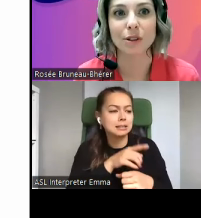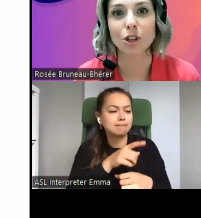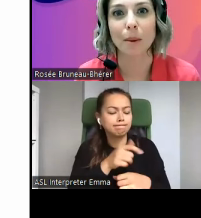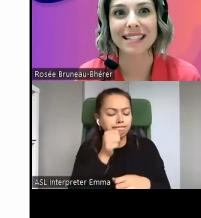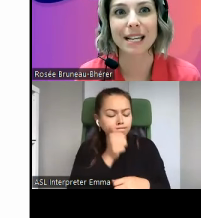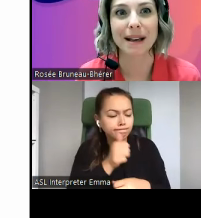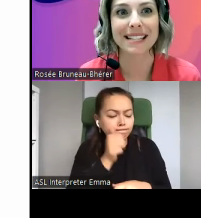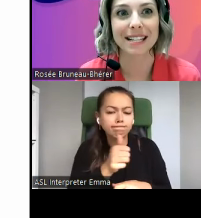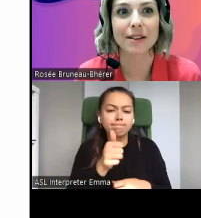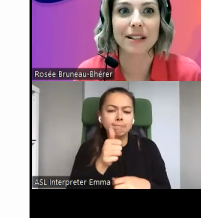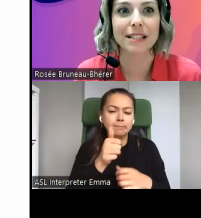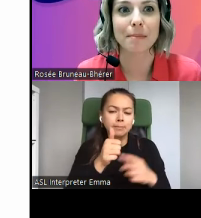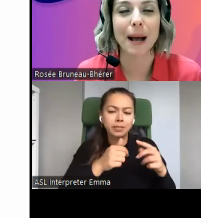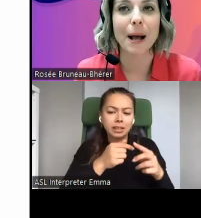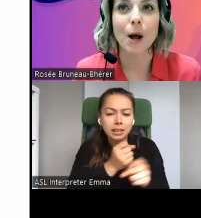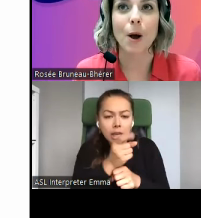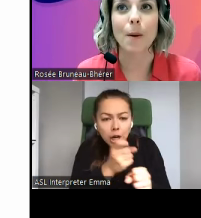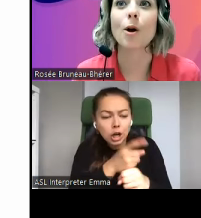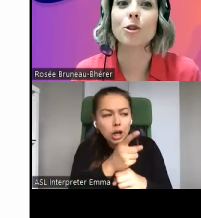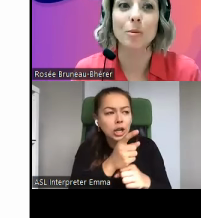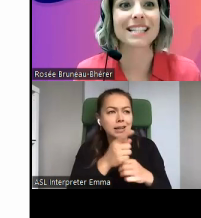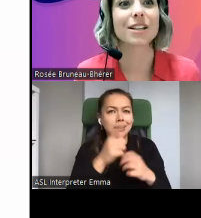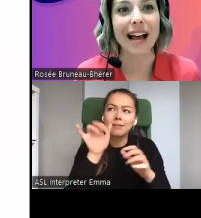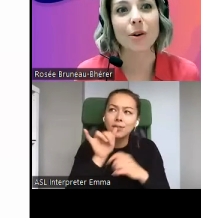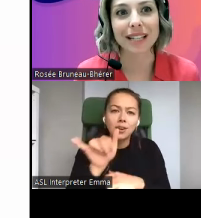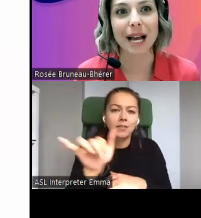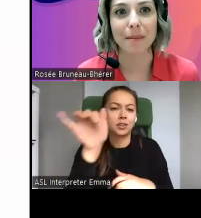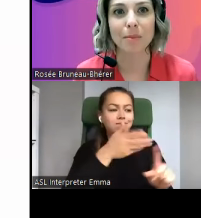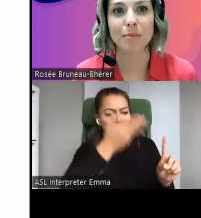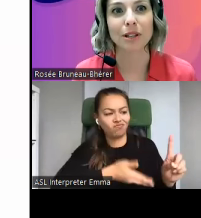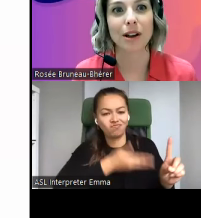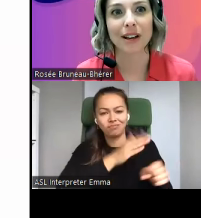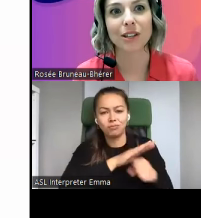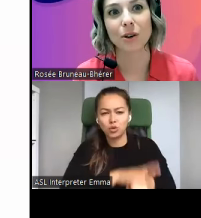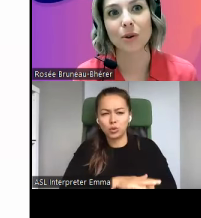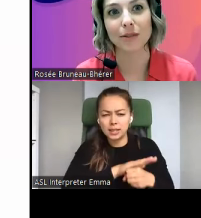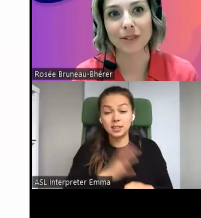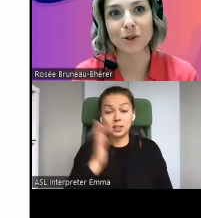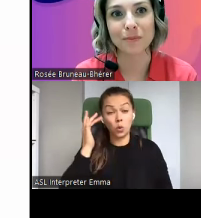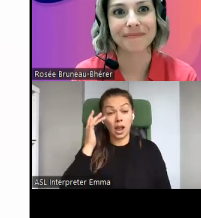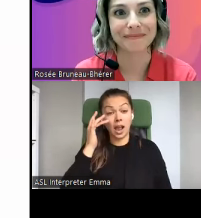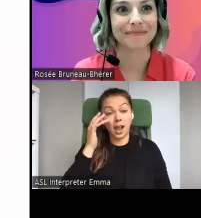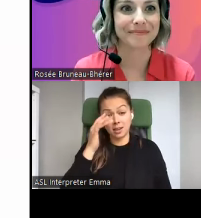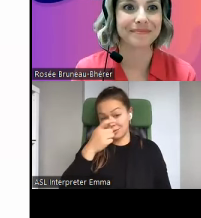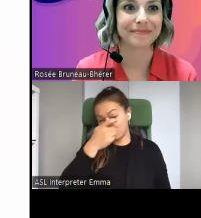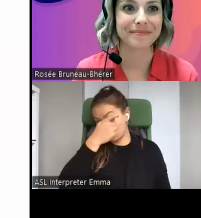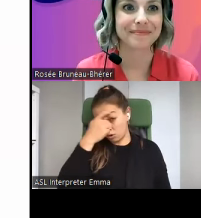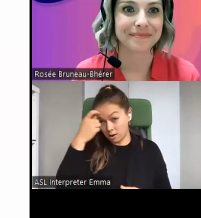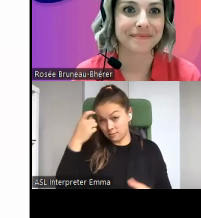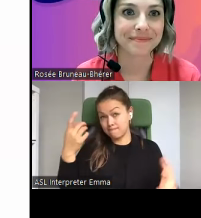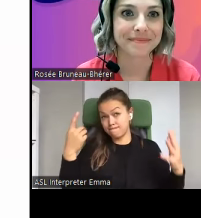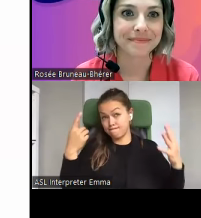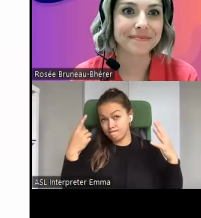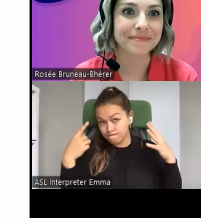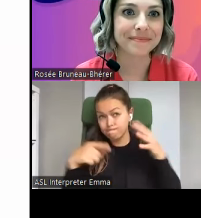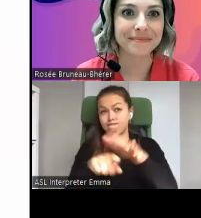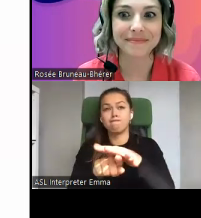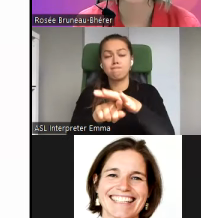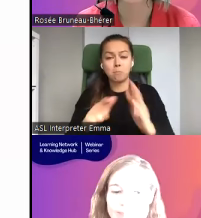and even for the rest of his life, because integrating trauma is a long-term objective for a child who has such a